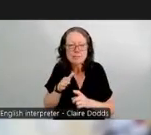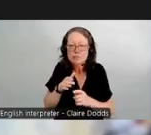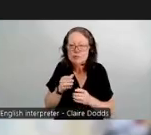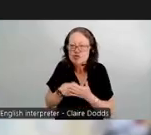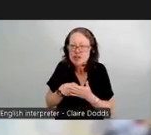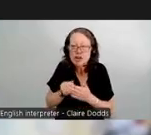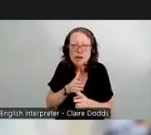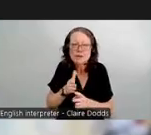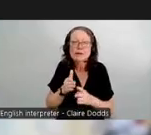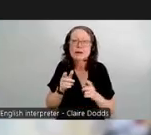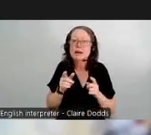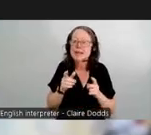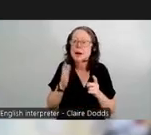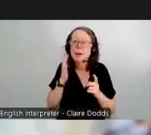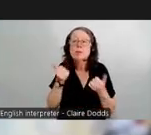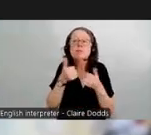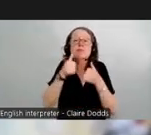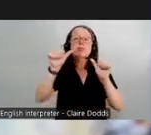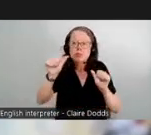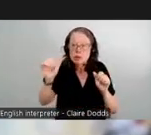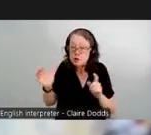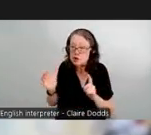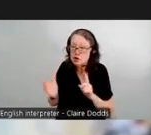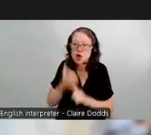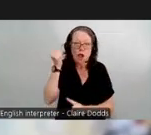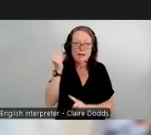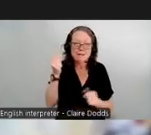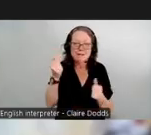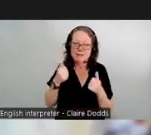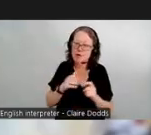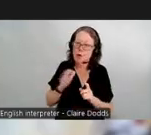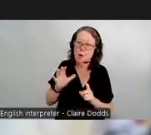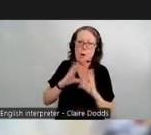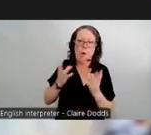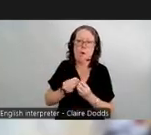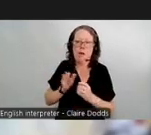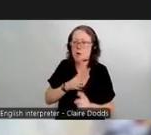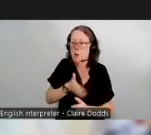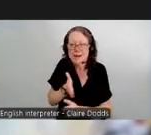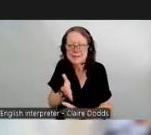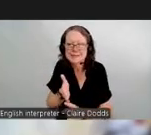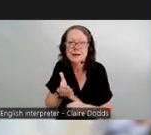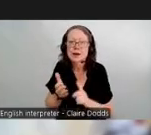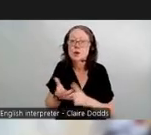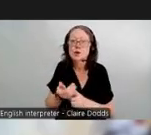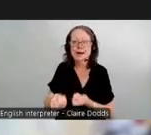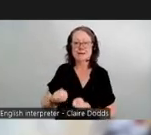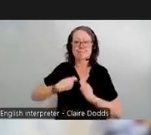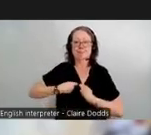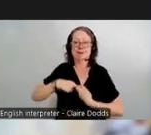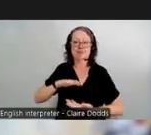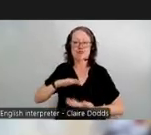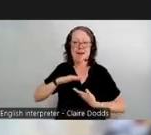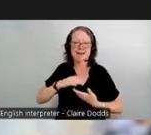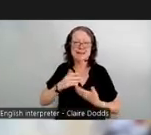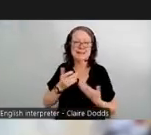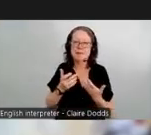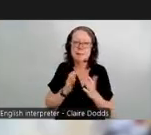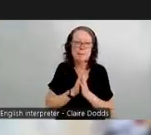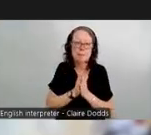way to enjoy reading together in a park with your family and get a bit of a prize at the end of